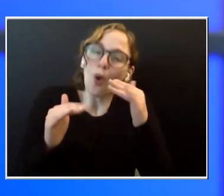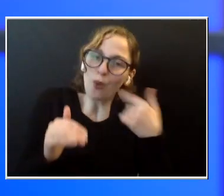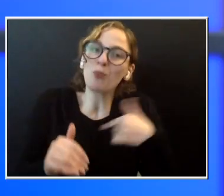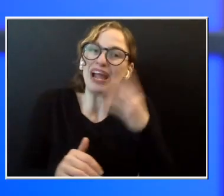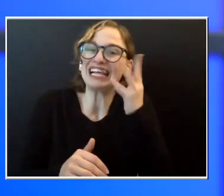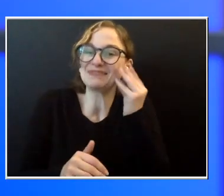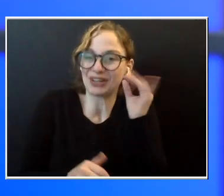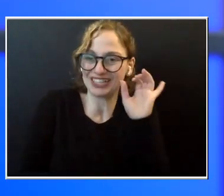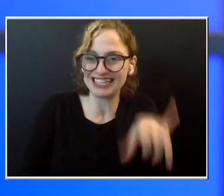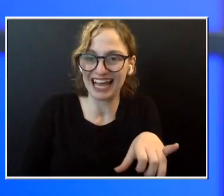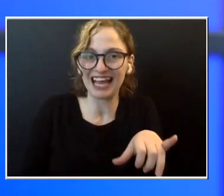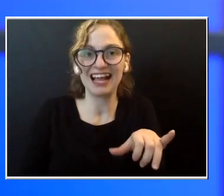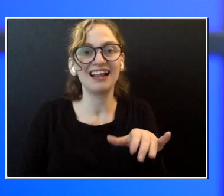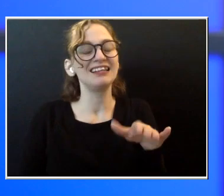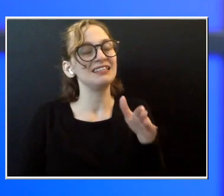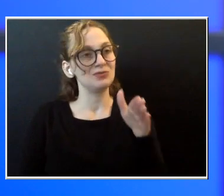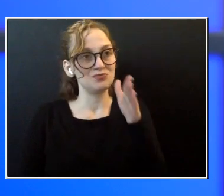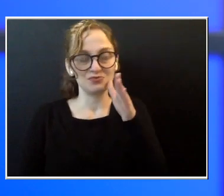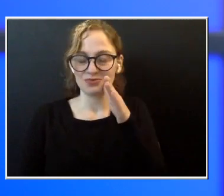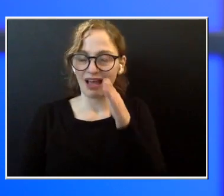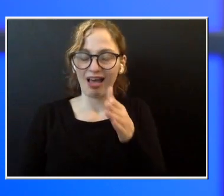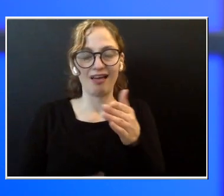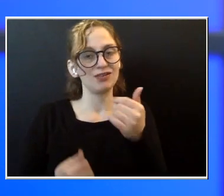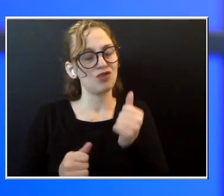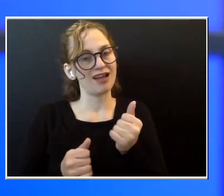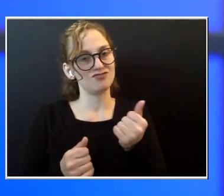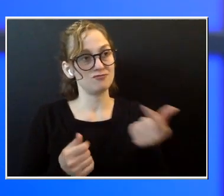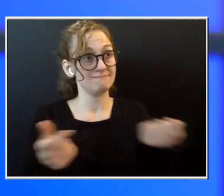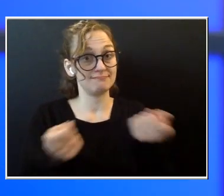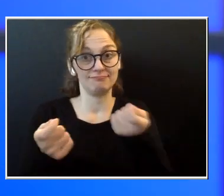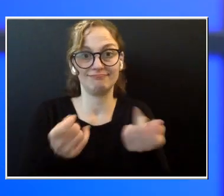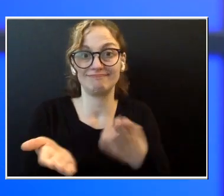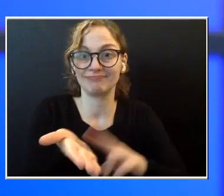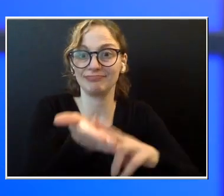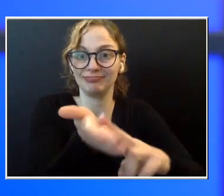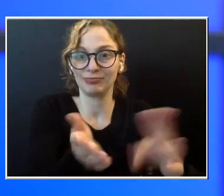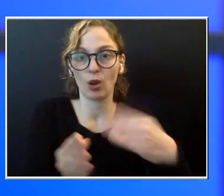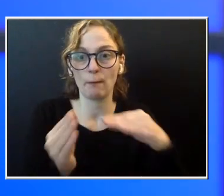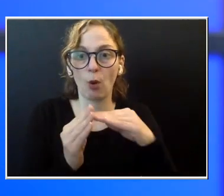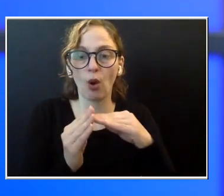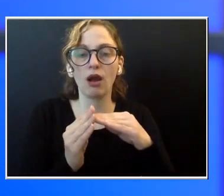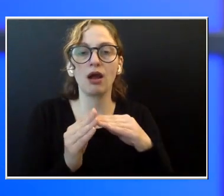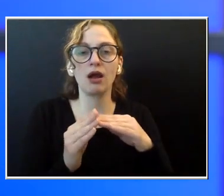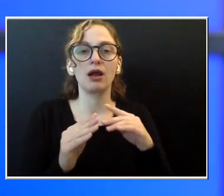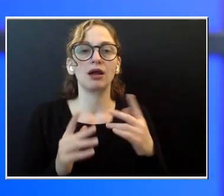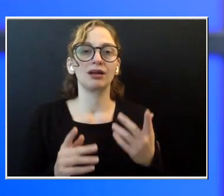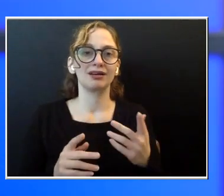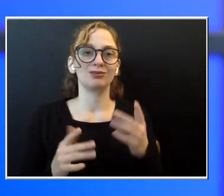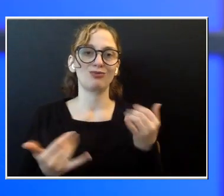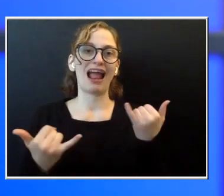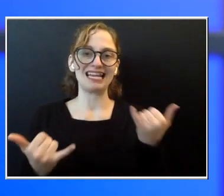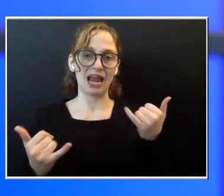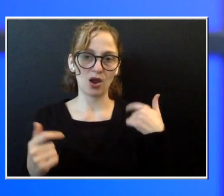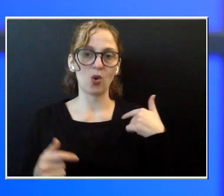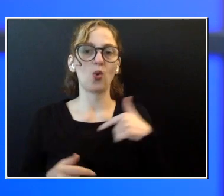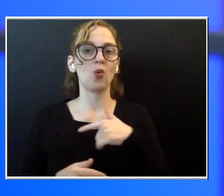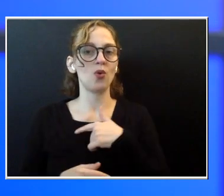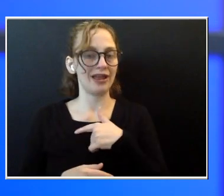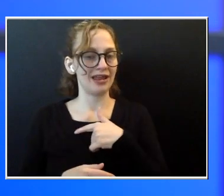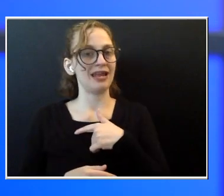enroll more. Currently, like Tammy said, we're on the hook for 6,000 subjects per